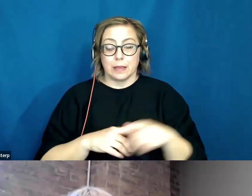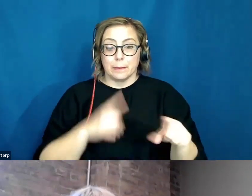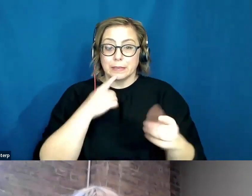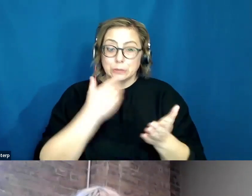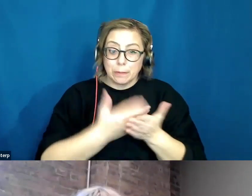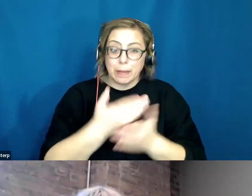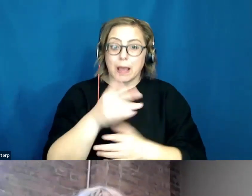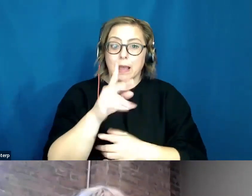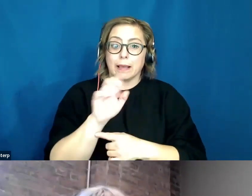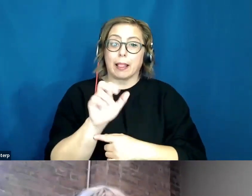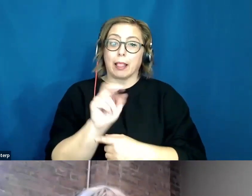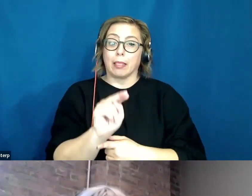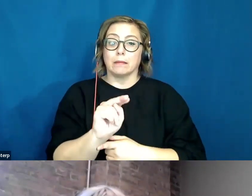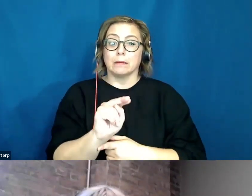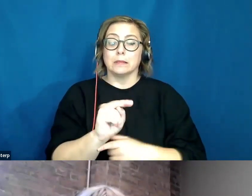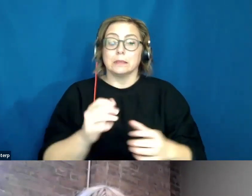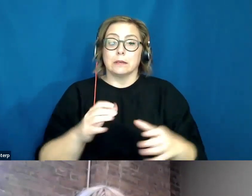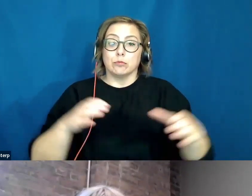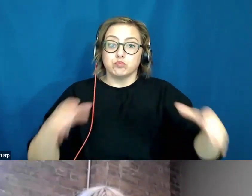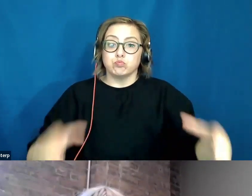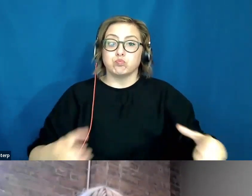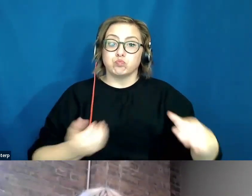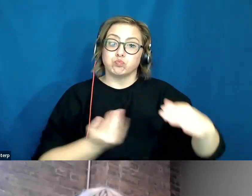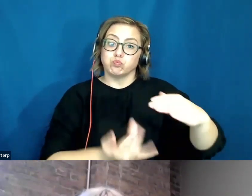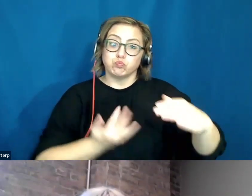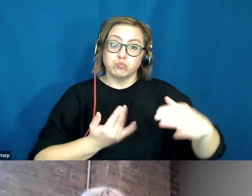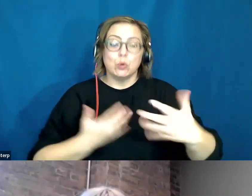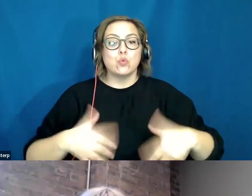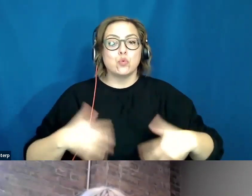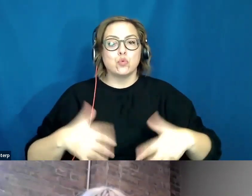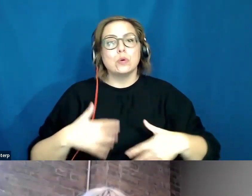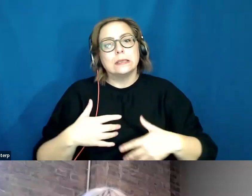whack? I think it's I would have answered it the same way.